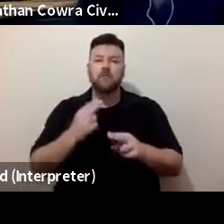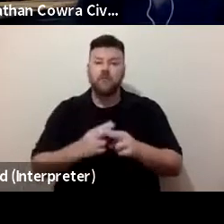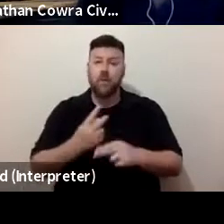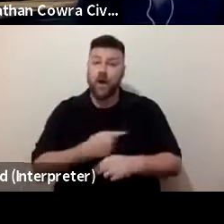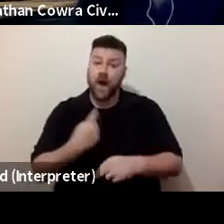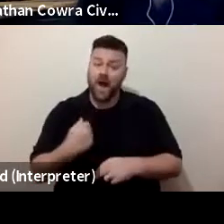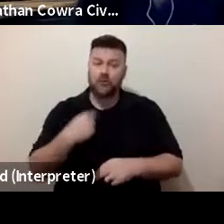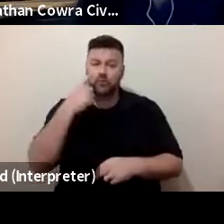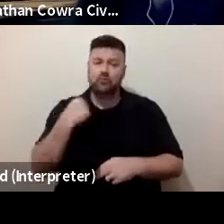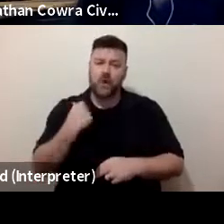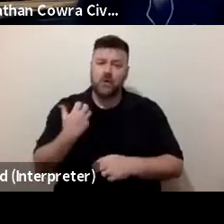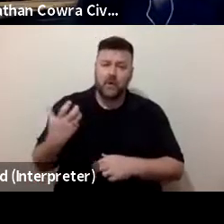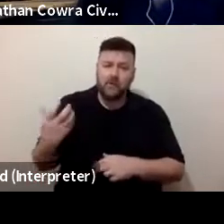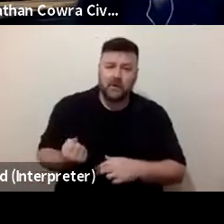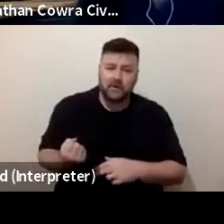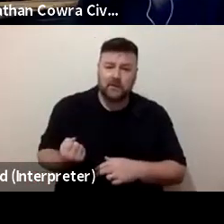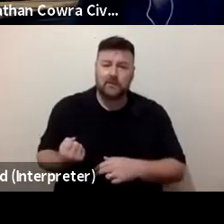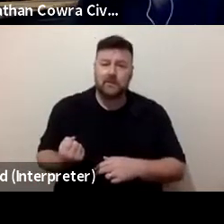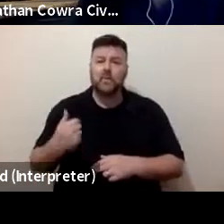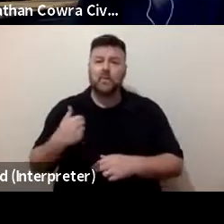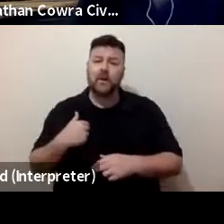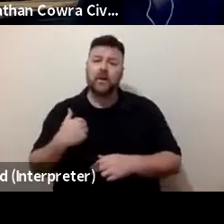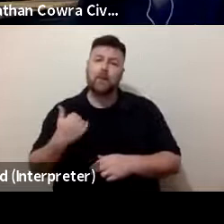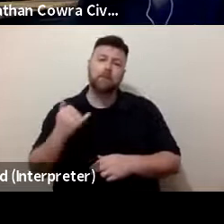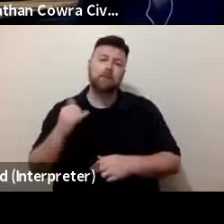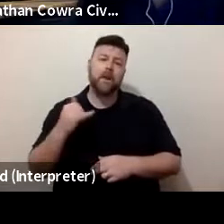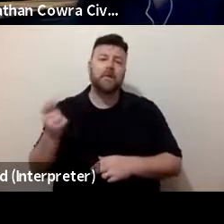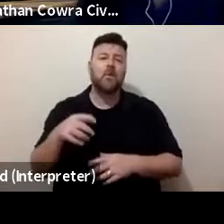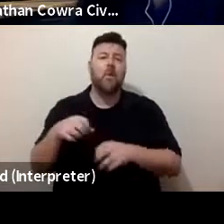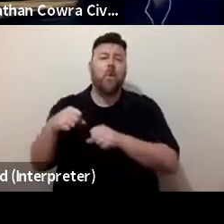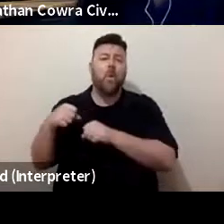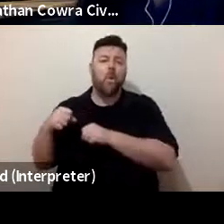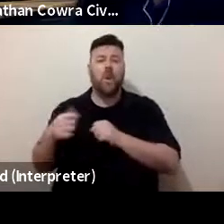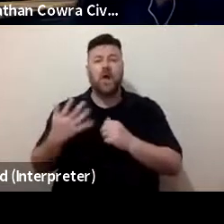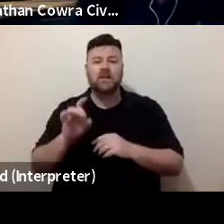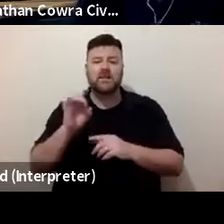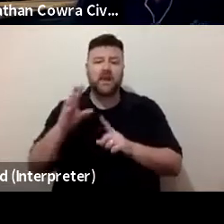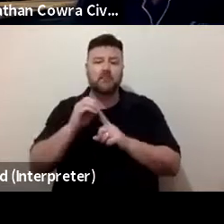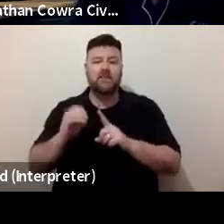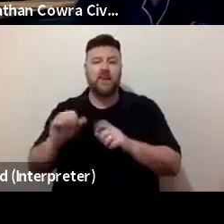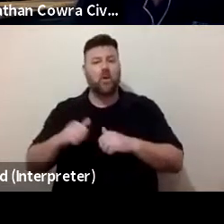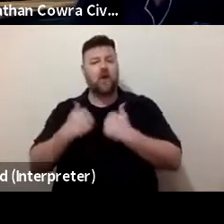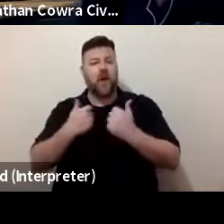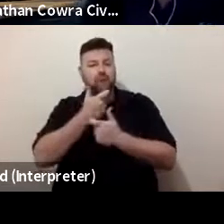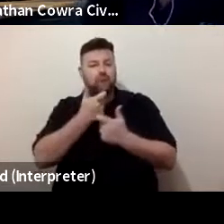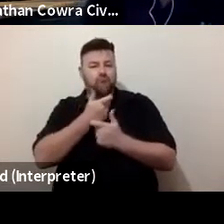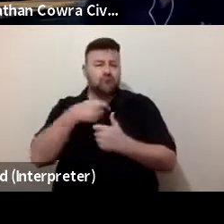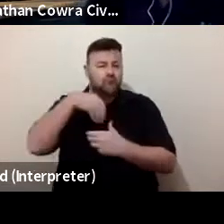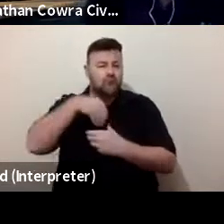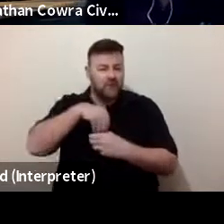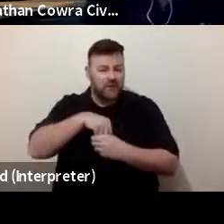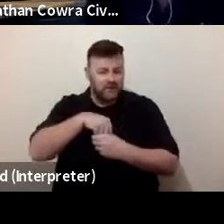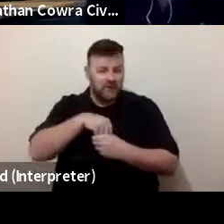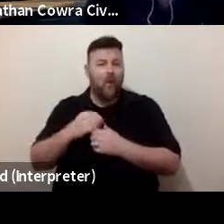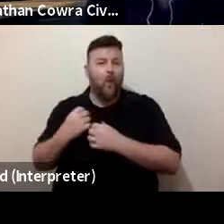monetize it would be like hold sort of 10% of content back. So every year we'd kind of hold